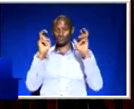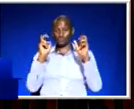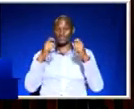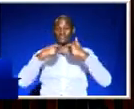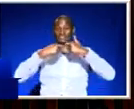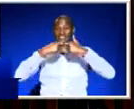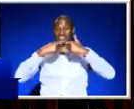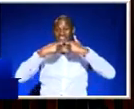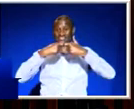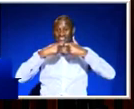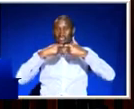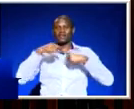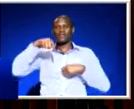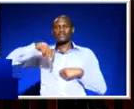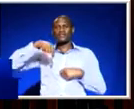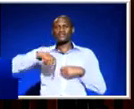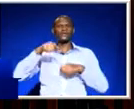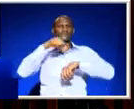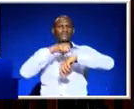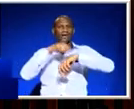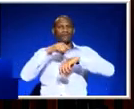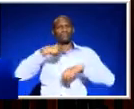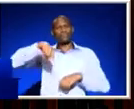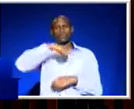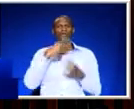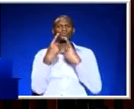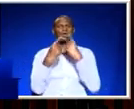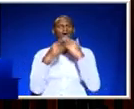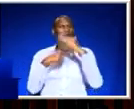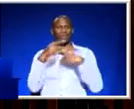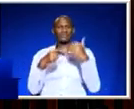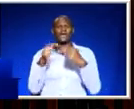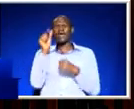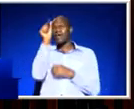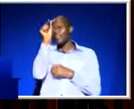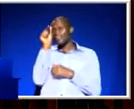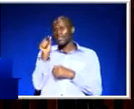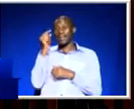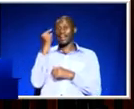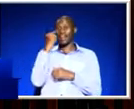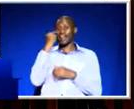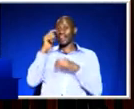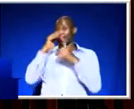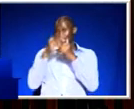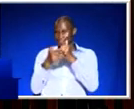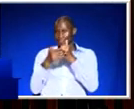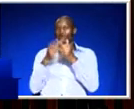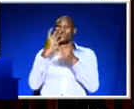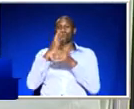physics. This time we are going to talk about thin lenses, which is a Form 4